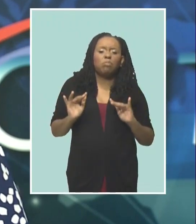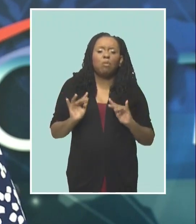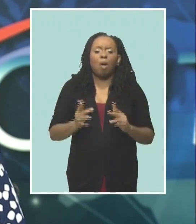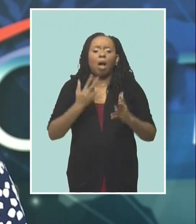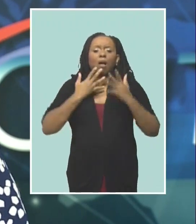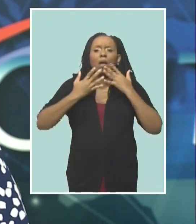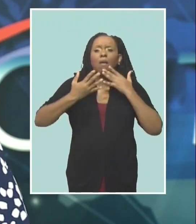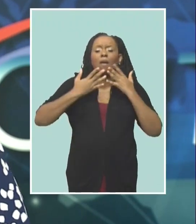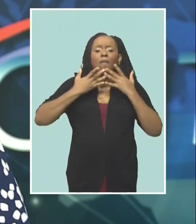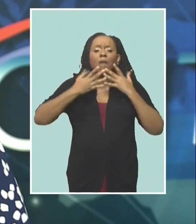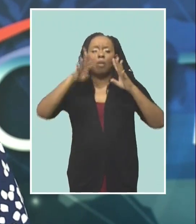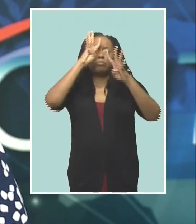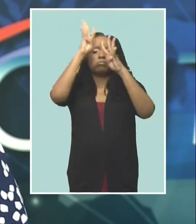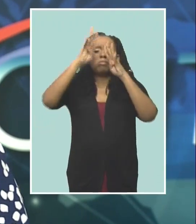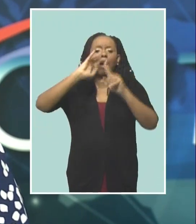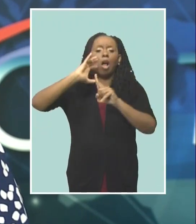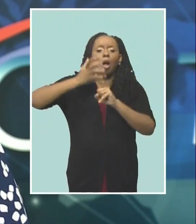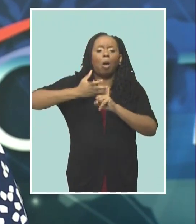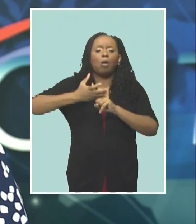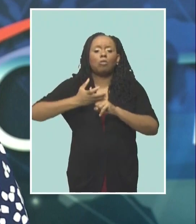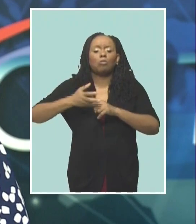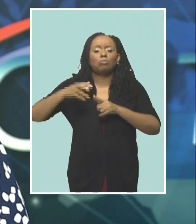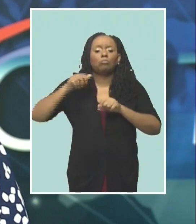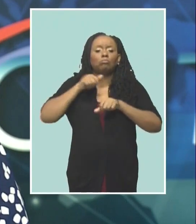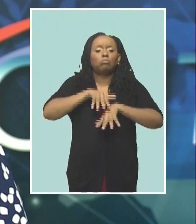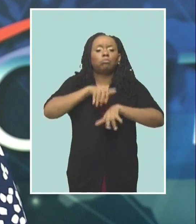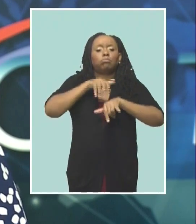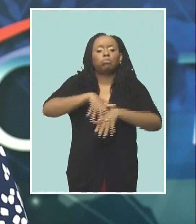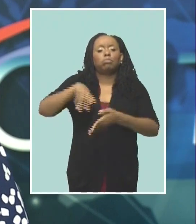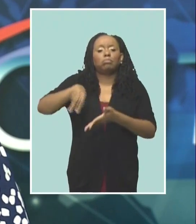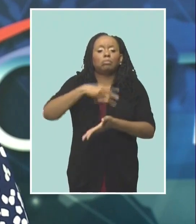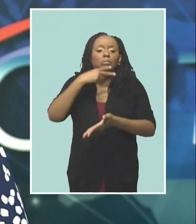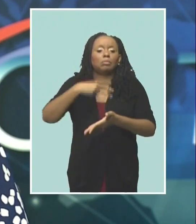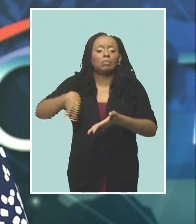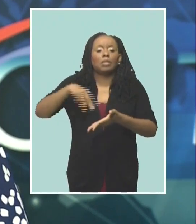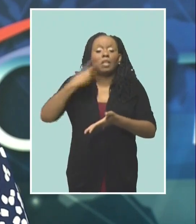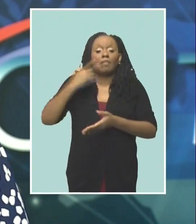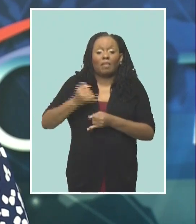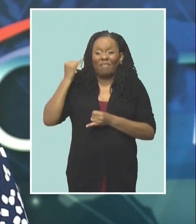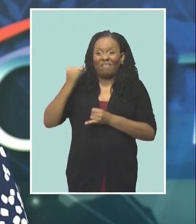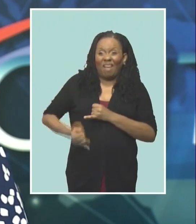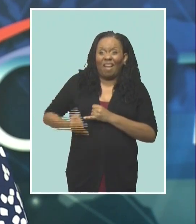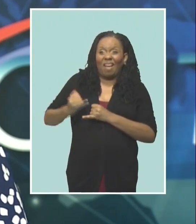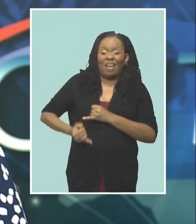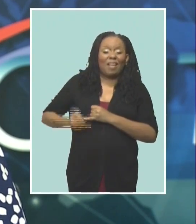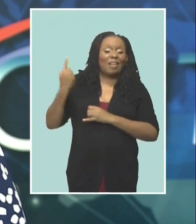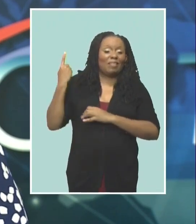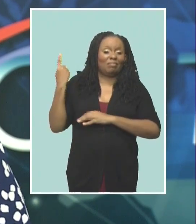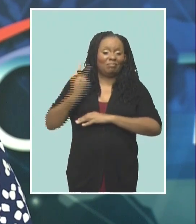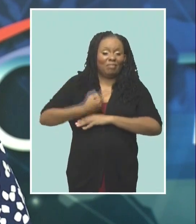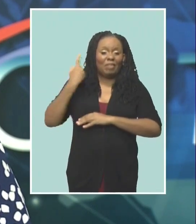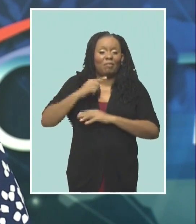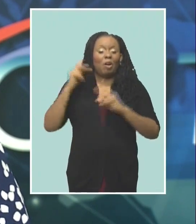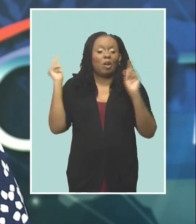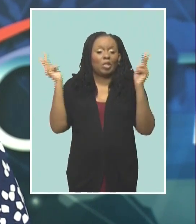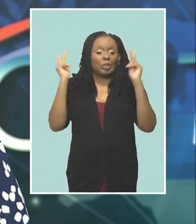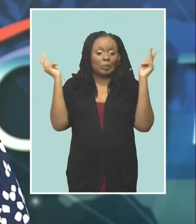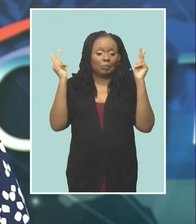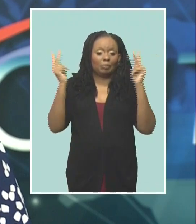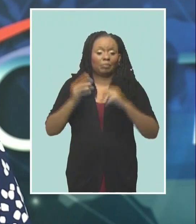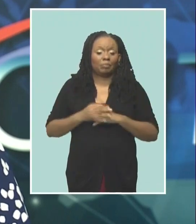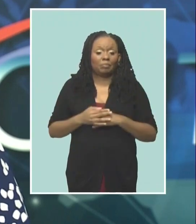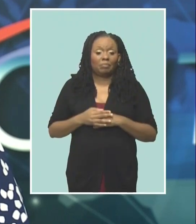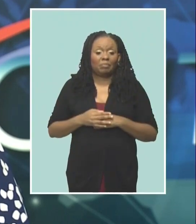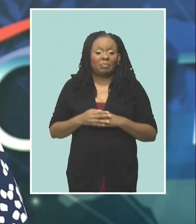creative costumes danced along the new designated route for the crop over climax that is the Flow Grand Kadooment. Despite a delayed